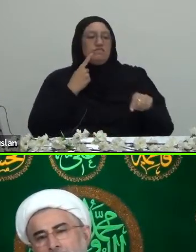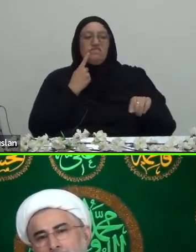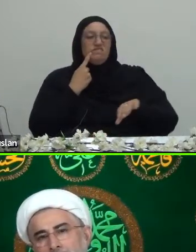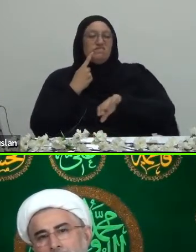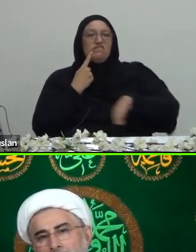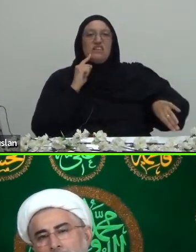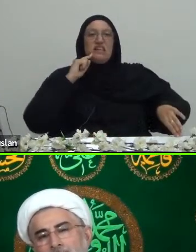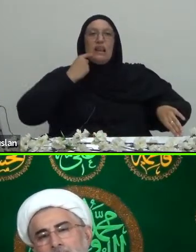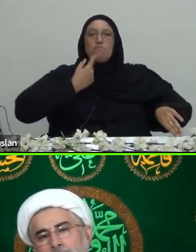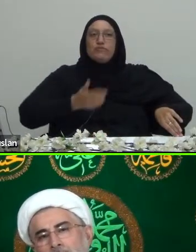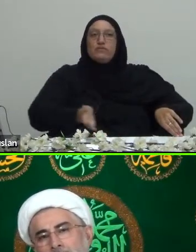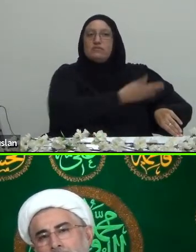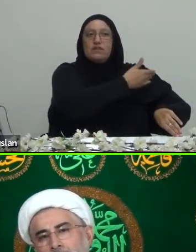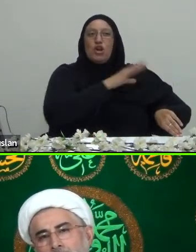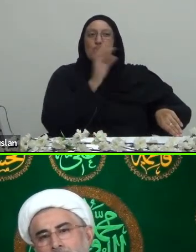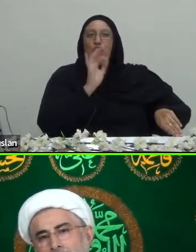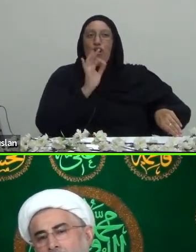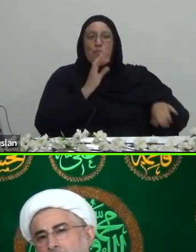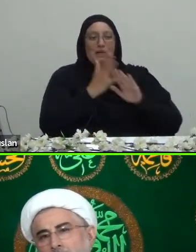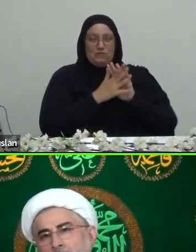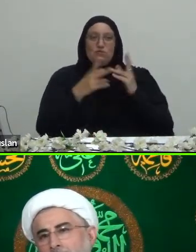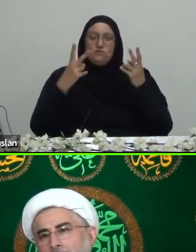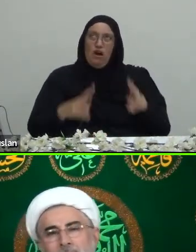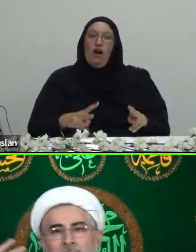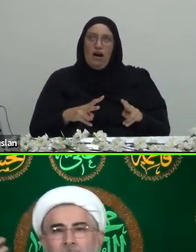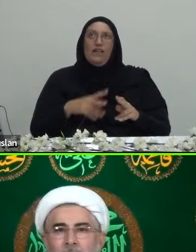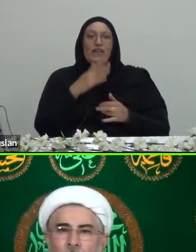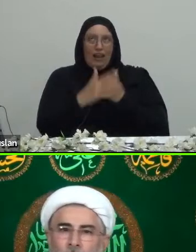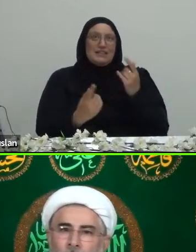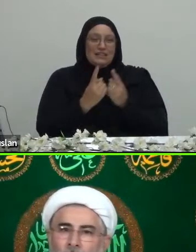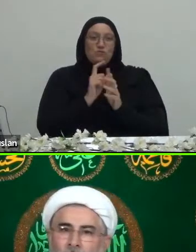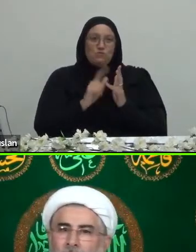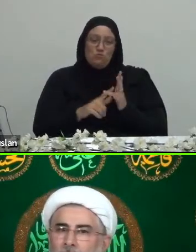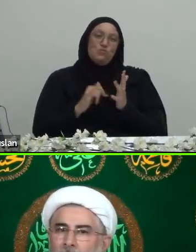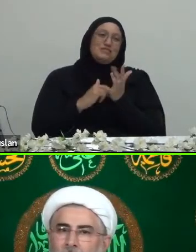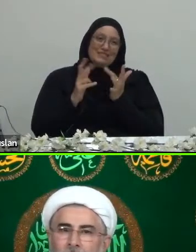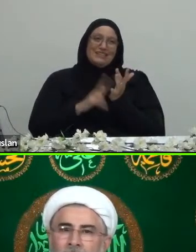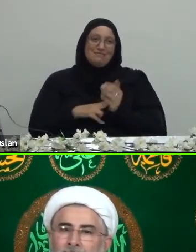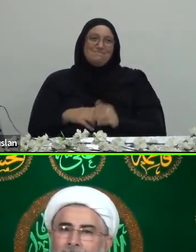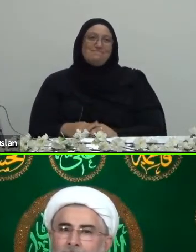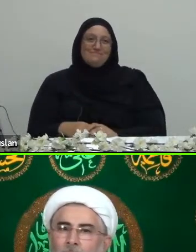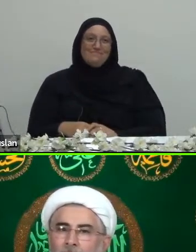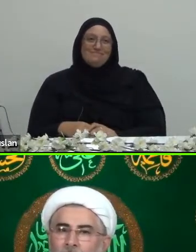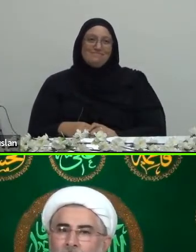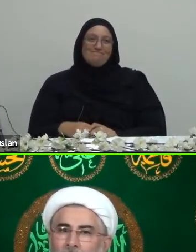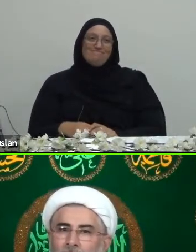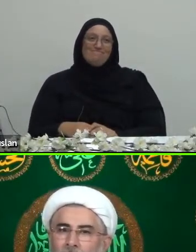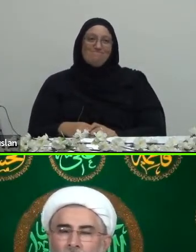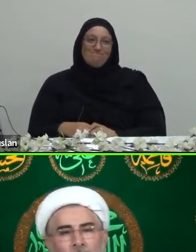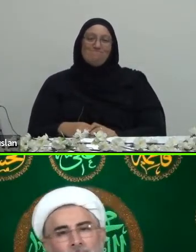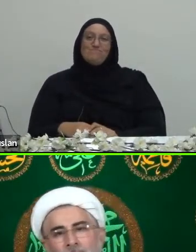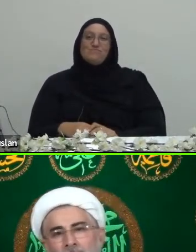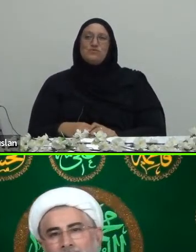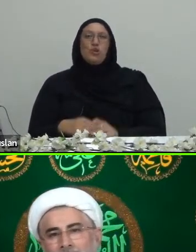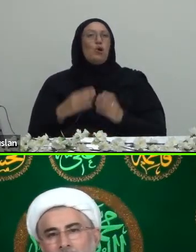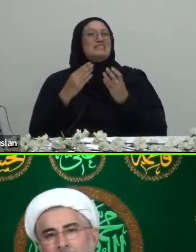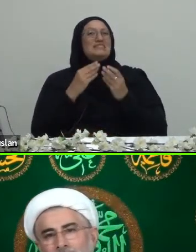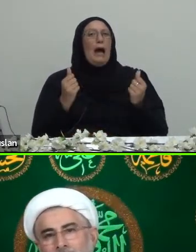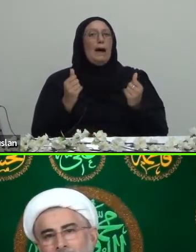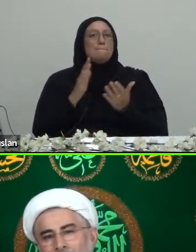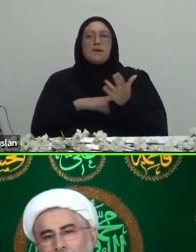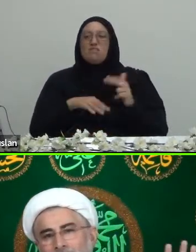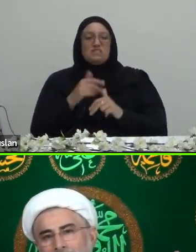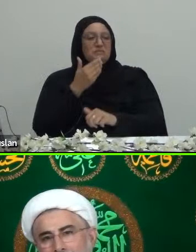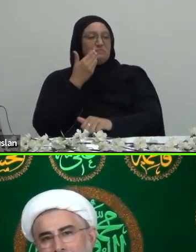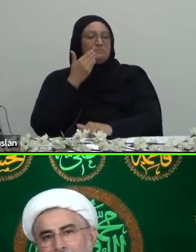has left it, because, sometimes some parents have an issue with one of their children and they want to take revenge from him. That is